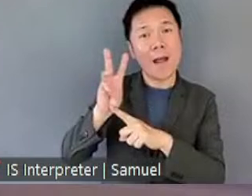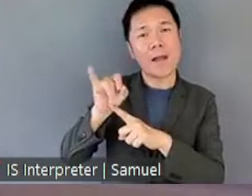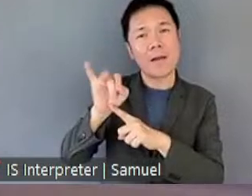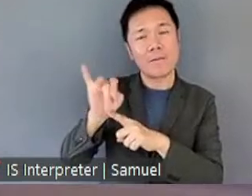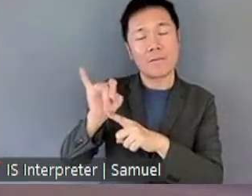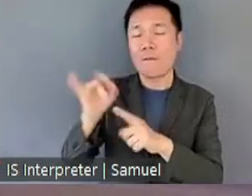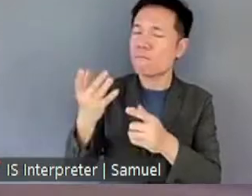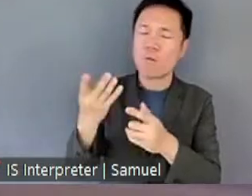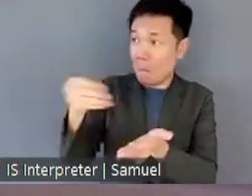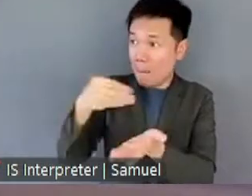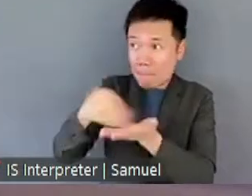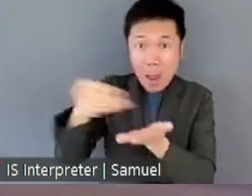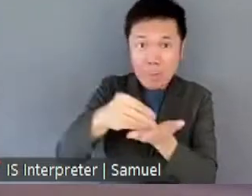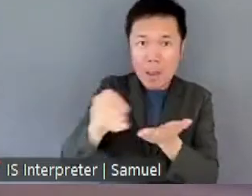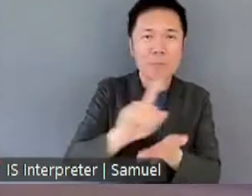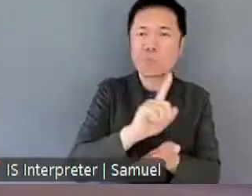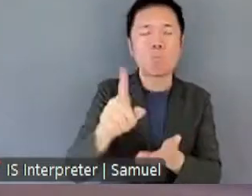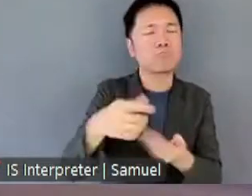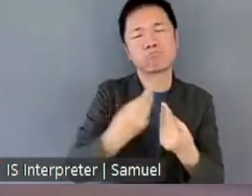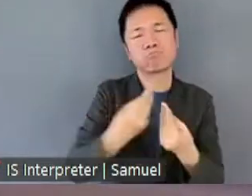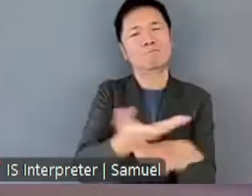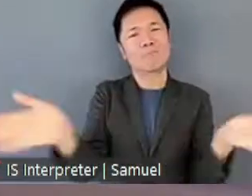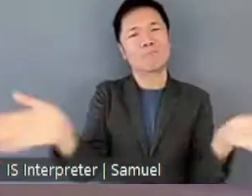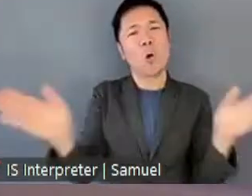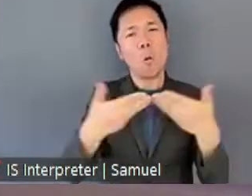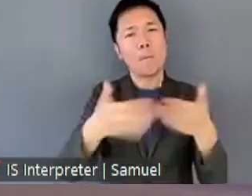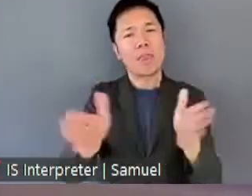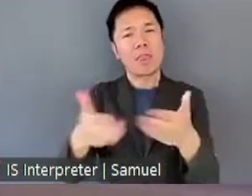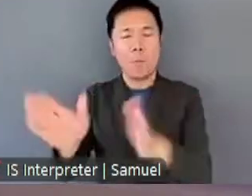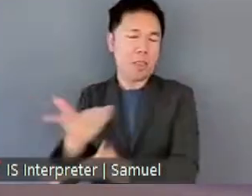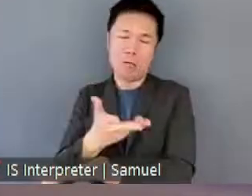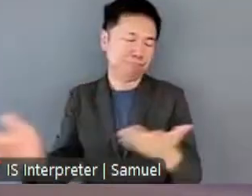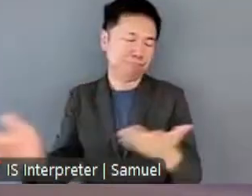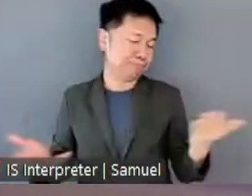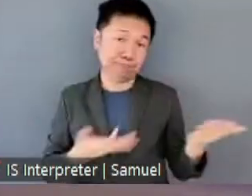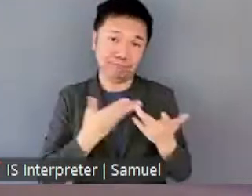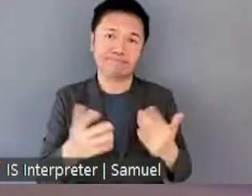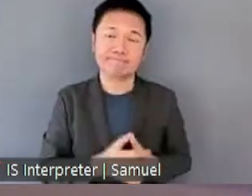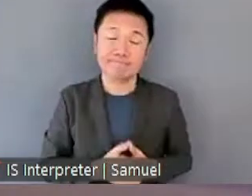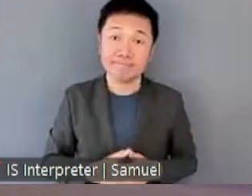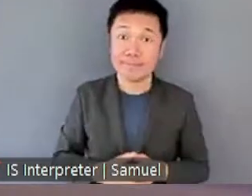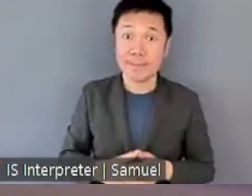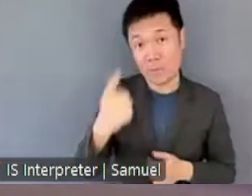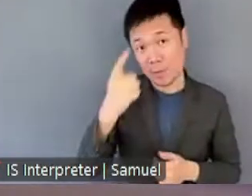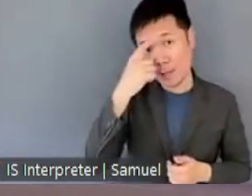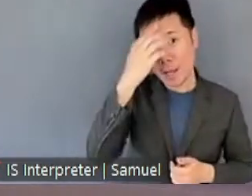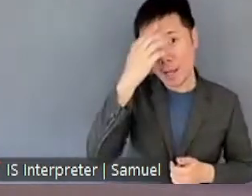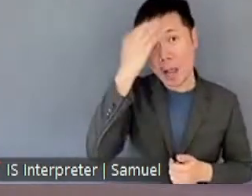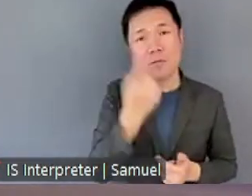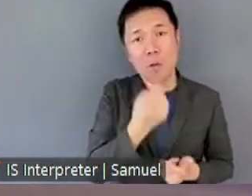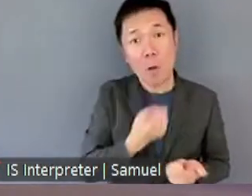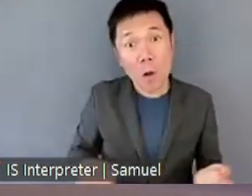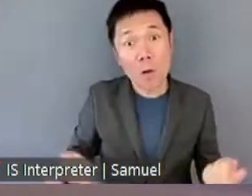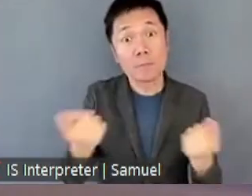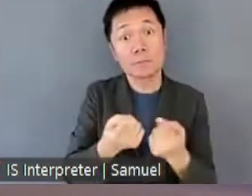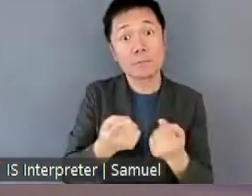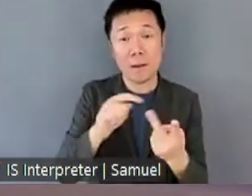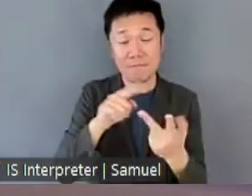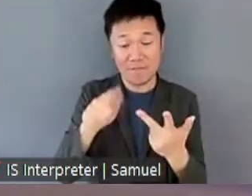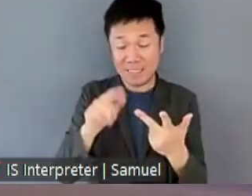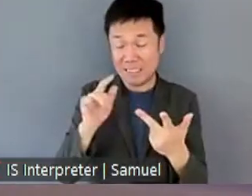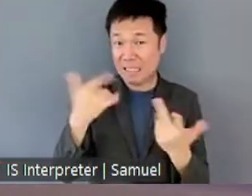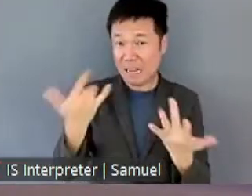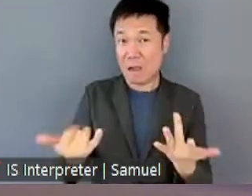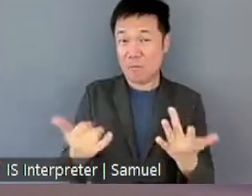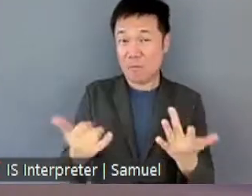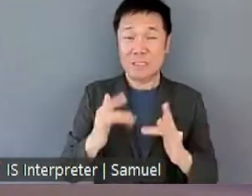country also amplified our digitalization effort. However, we acknowledge the challenge of bringing the digital